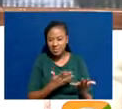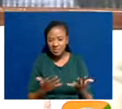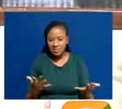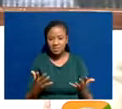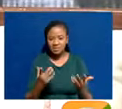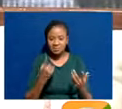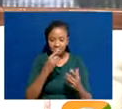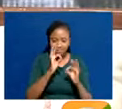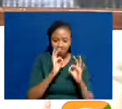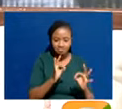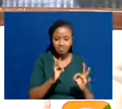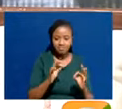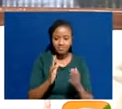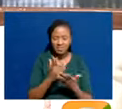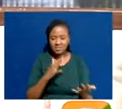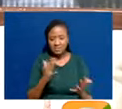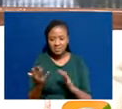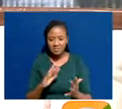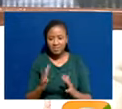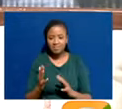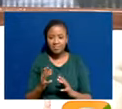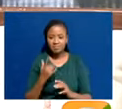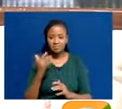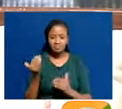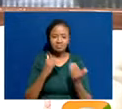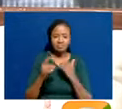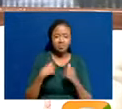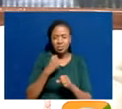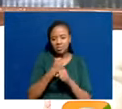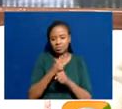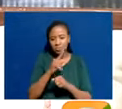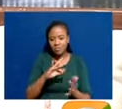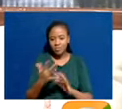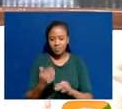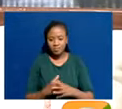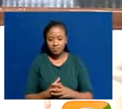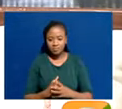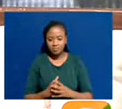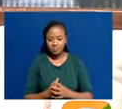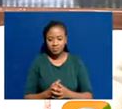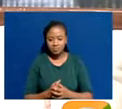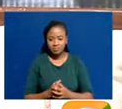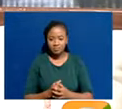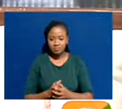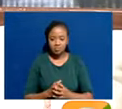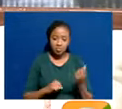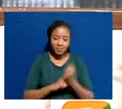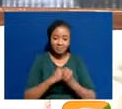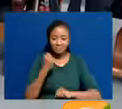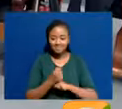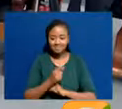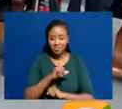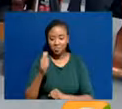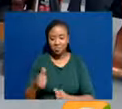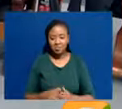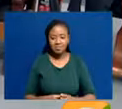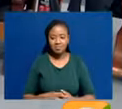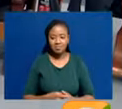him. The things he asks me, how do you do this? Yeah. And I mean, iron sharpens iron. So man sharpens man. There you go. Yeah. Iron sharpens